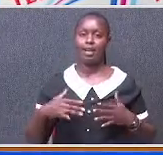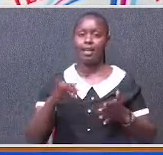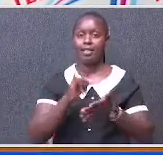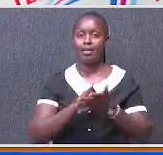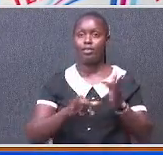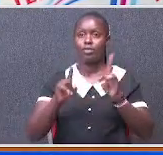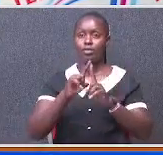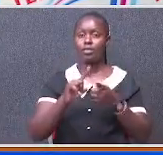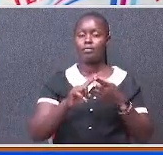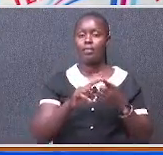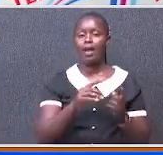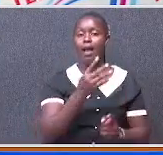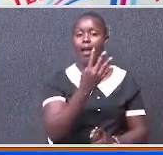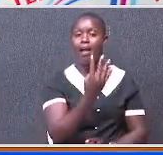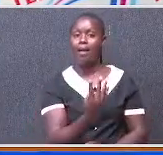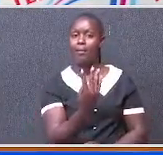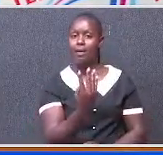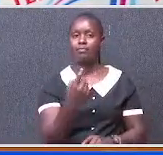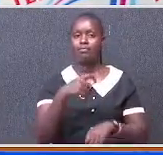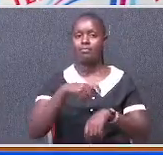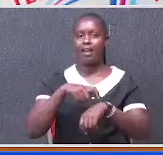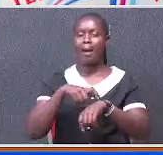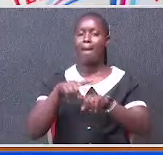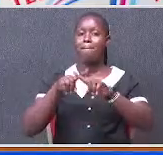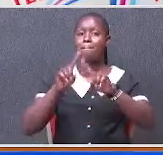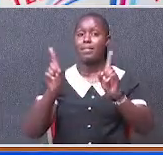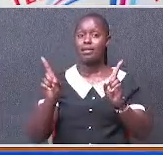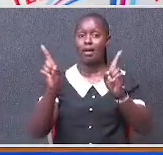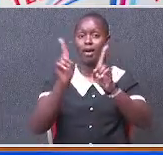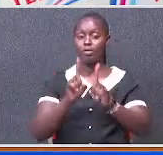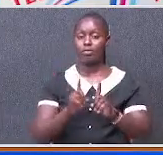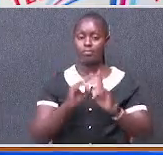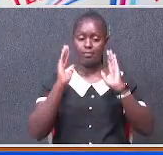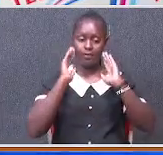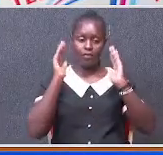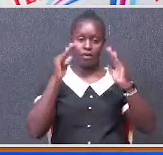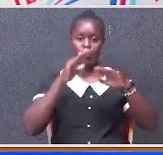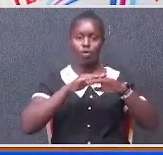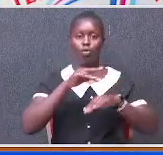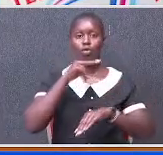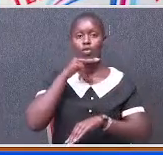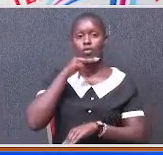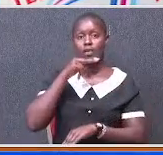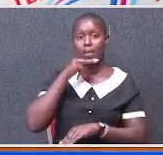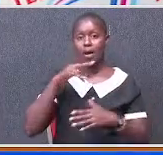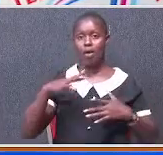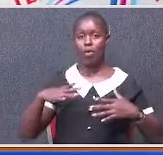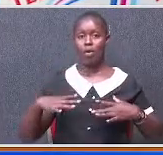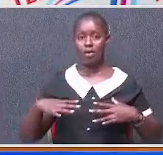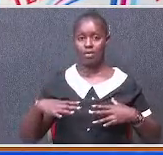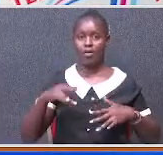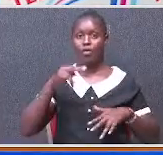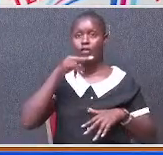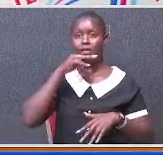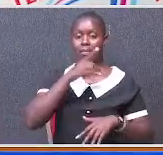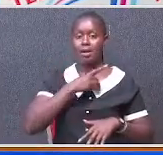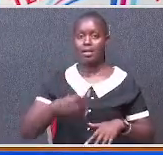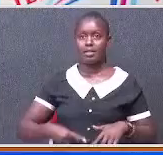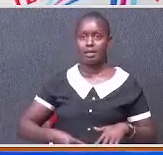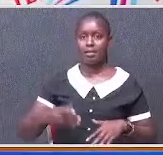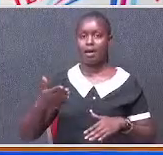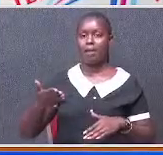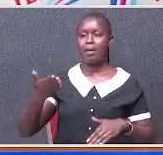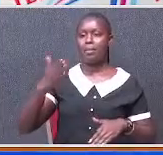the April season, but you look at the November holidays, November and December, they're coming back,